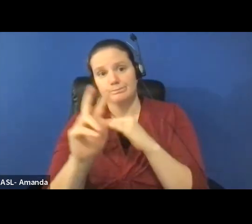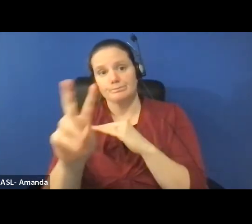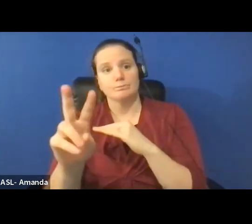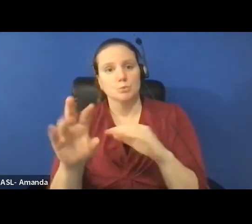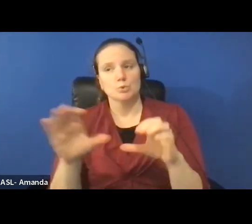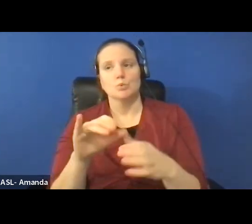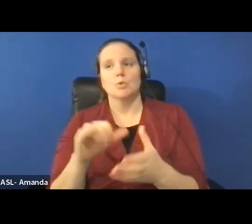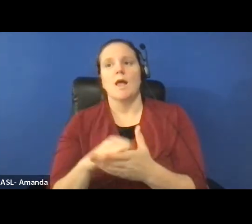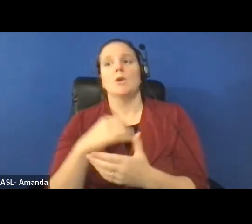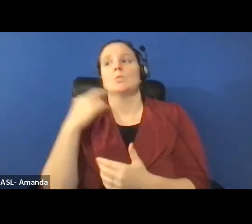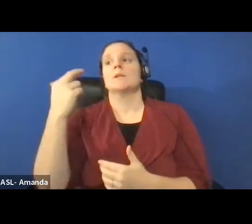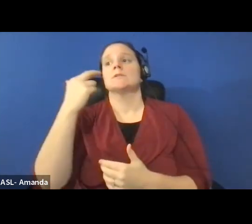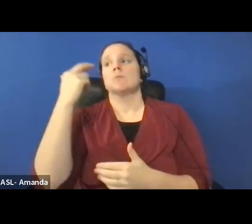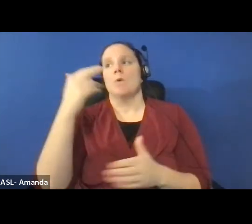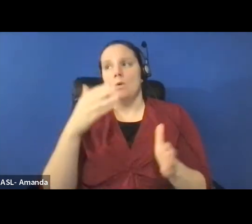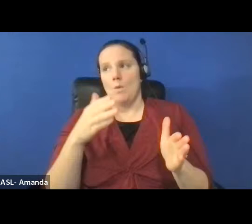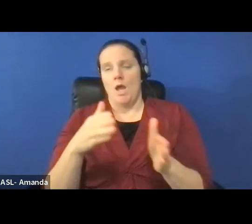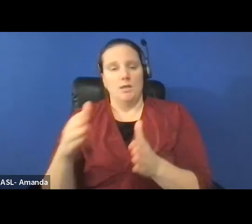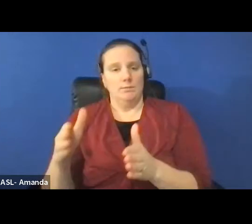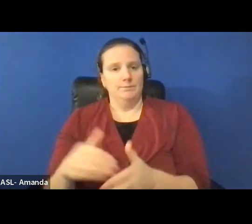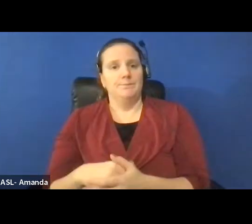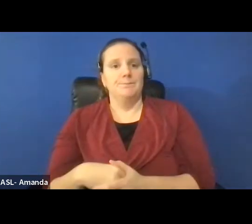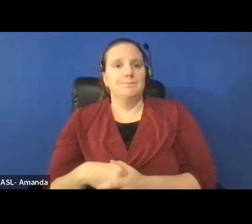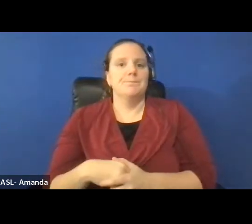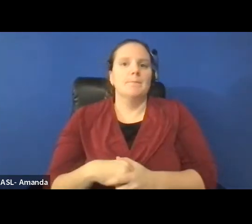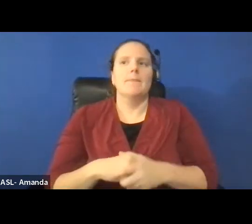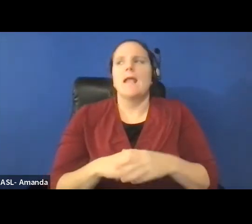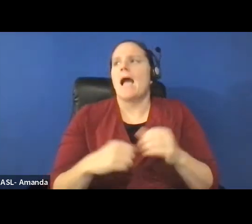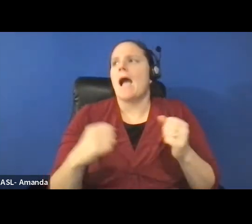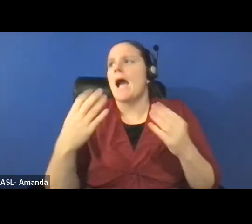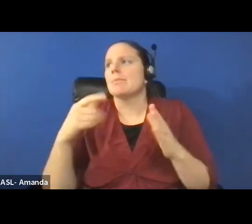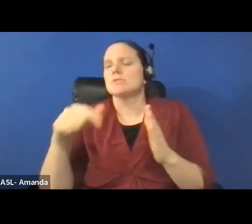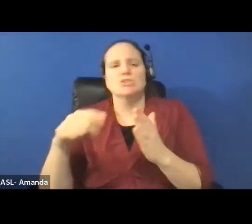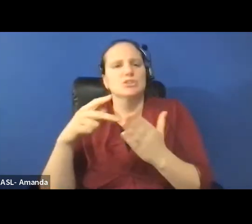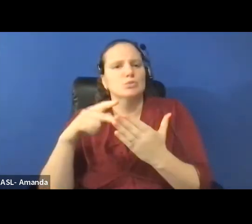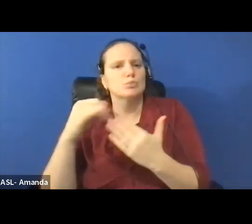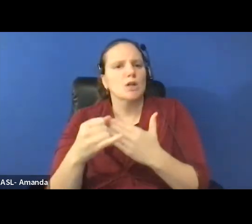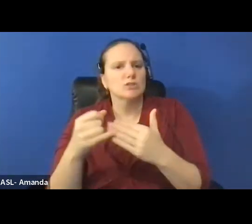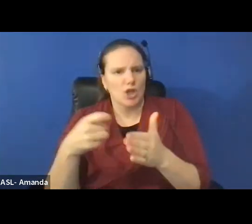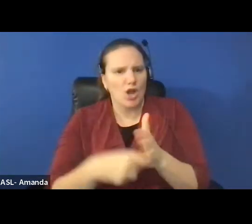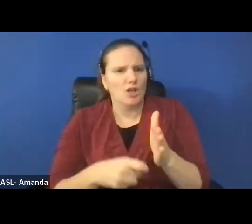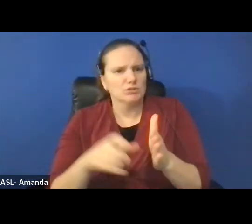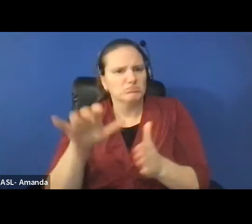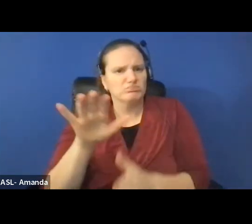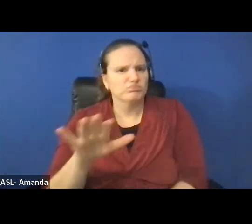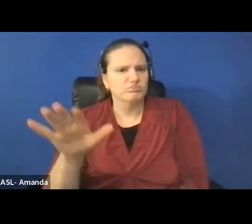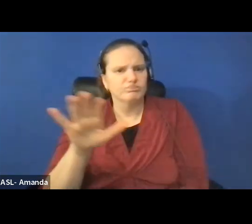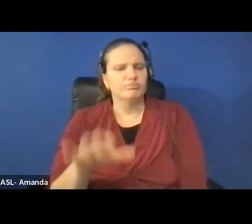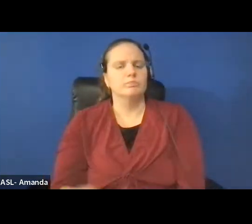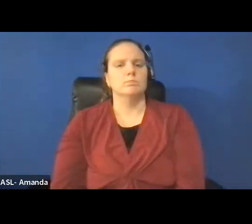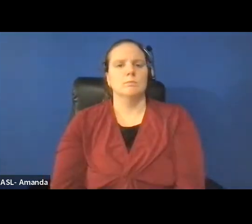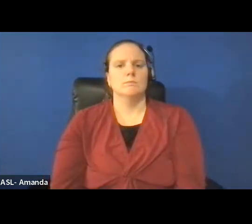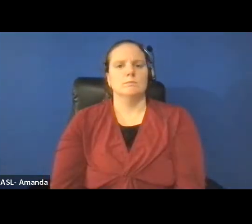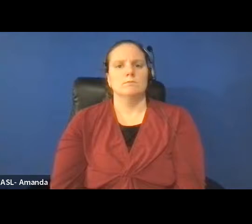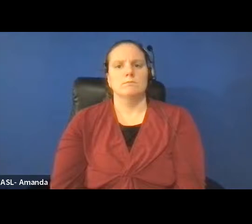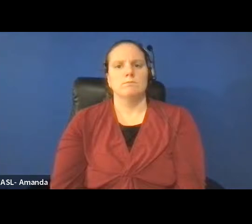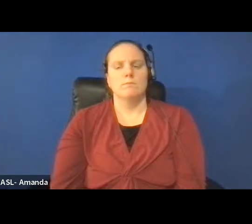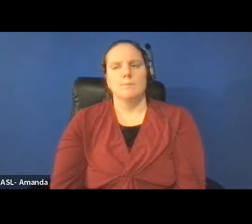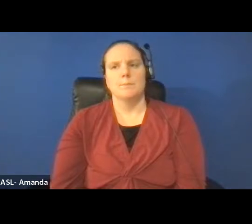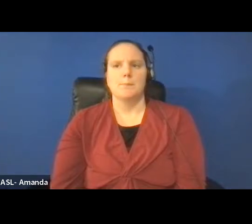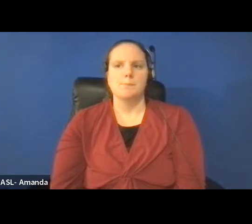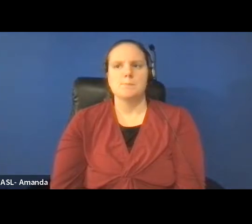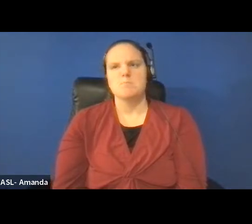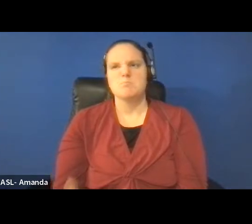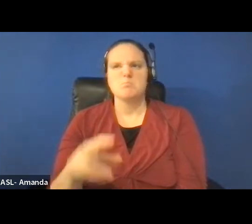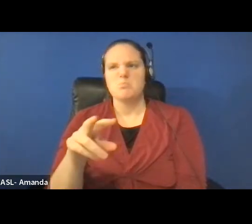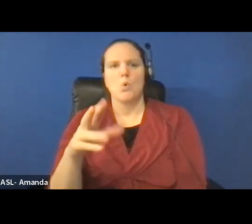in a reasonable fashion about how much this project will cost. And along with that, we're looking at what